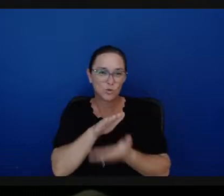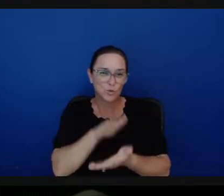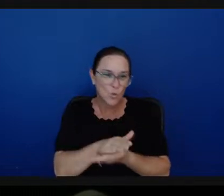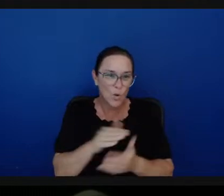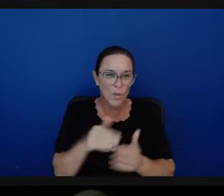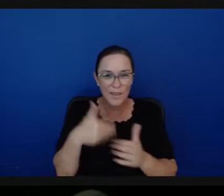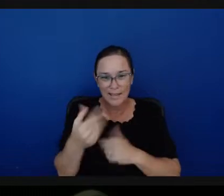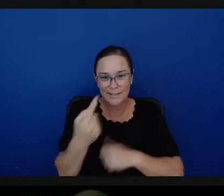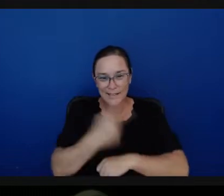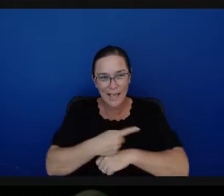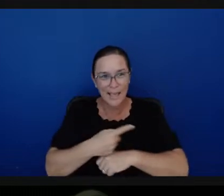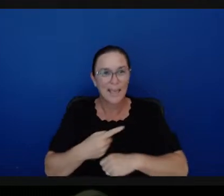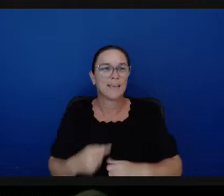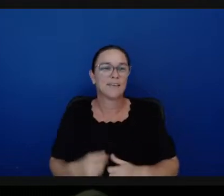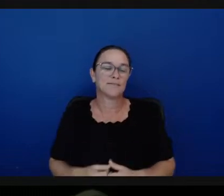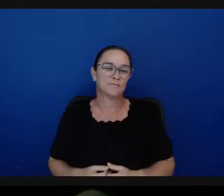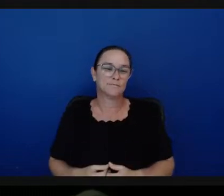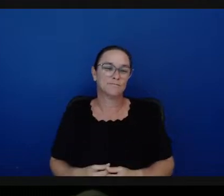kind of thing.